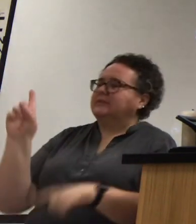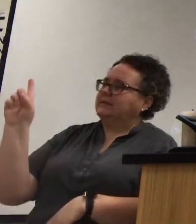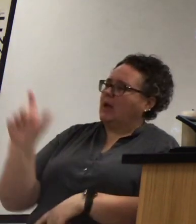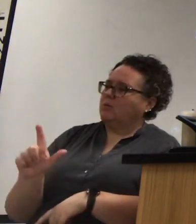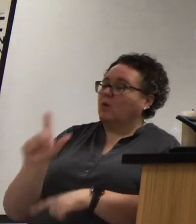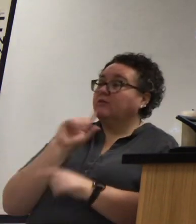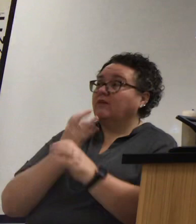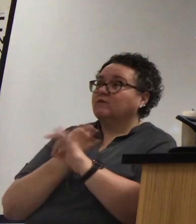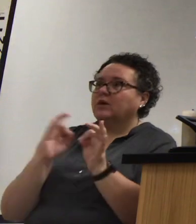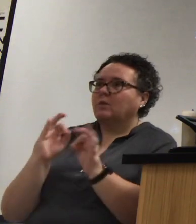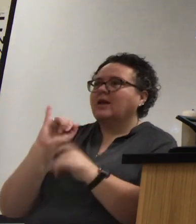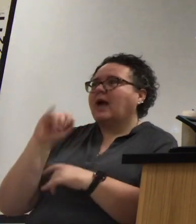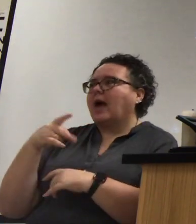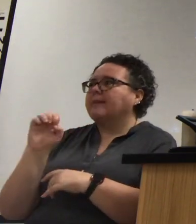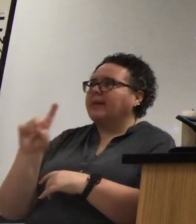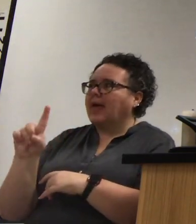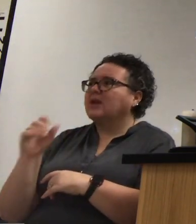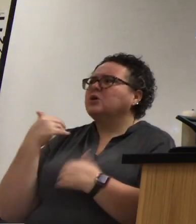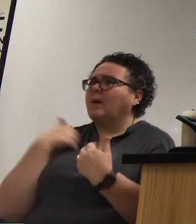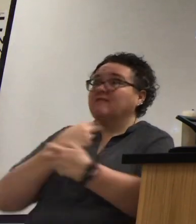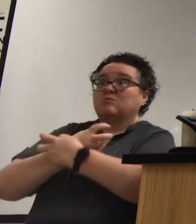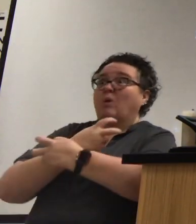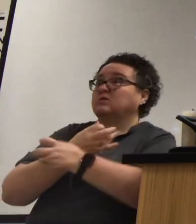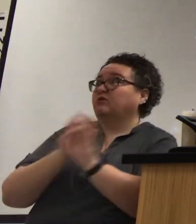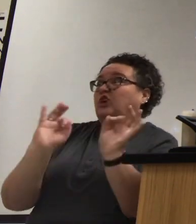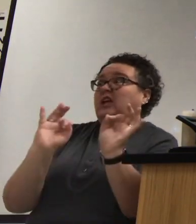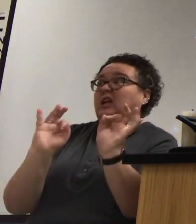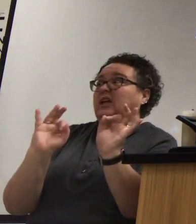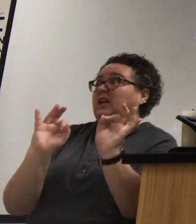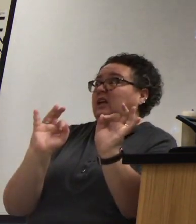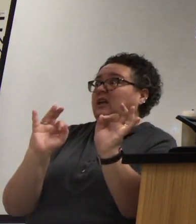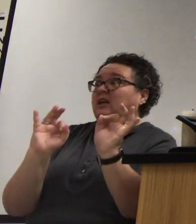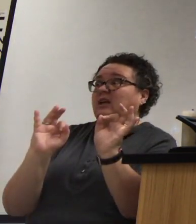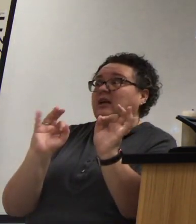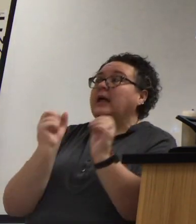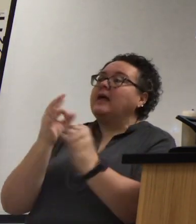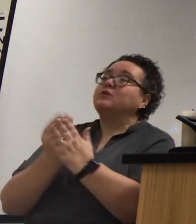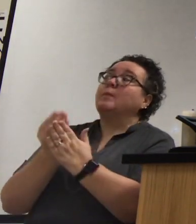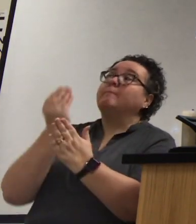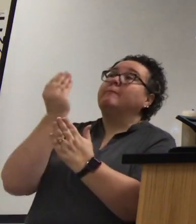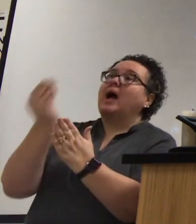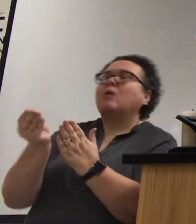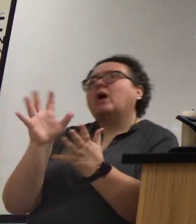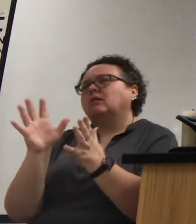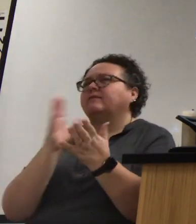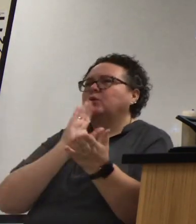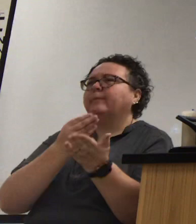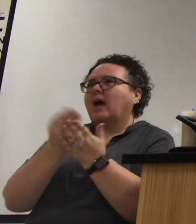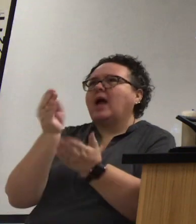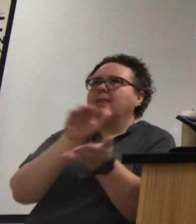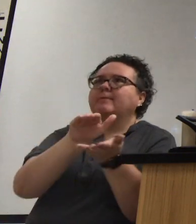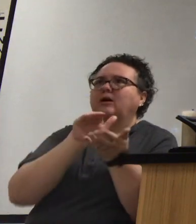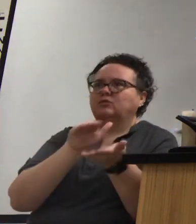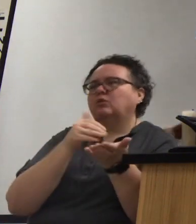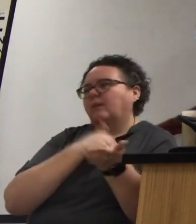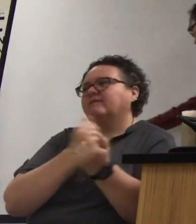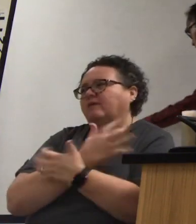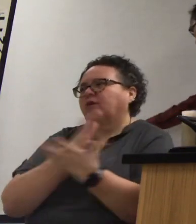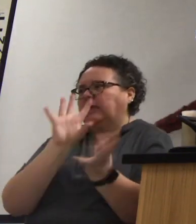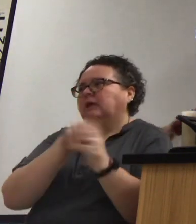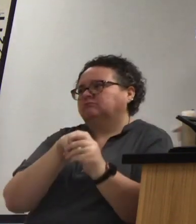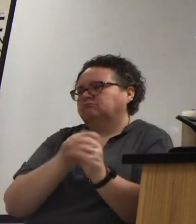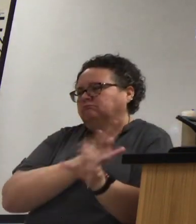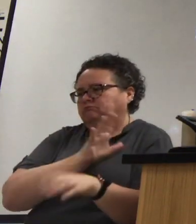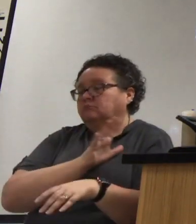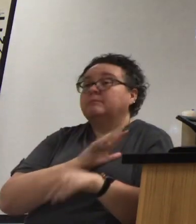your iPad or device, you'll get the bones for free. And if you purchase, well, if it's in the bundle, you get all of the things. Okay,